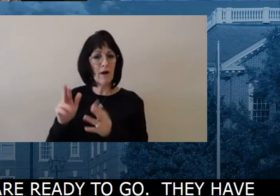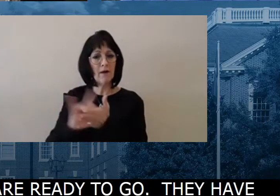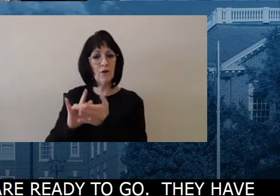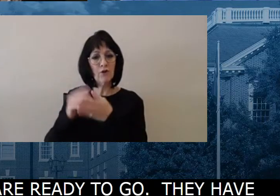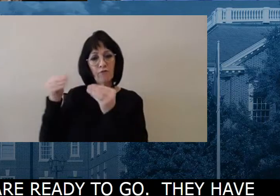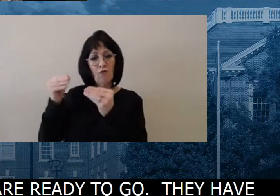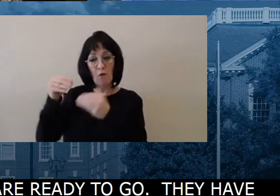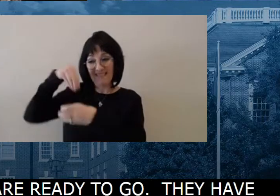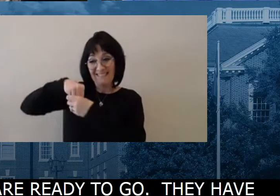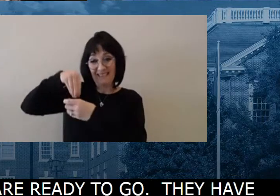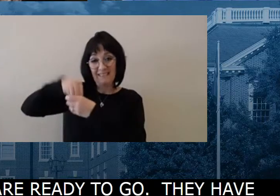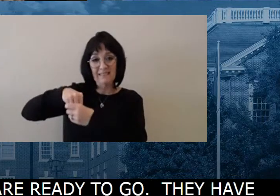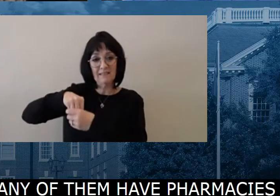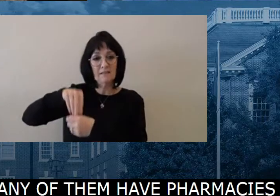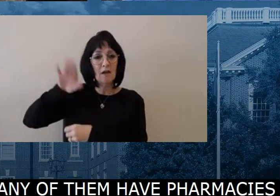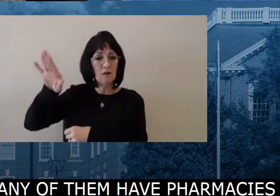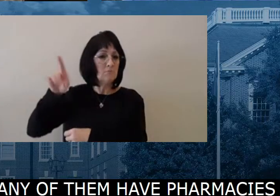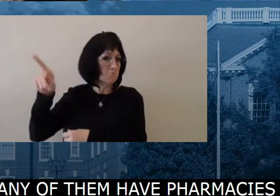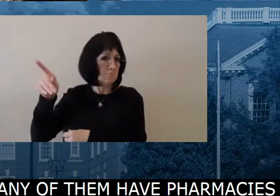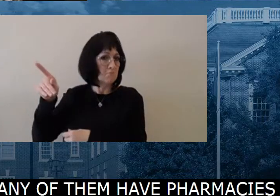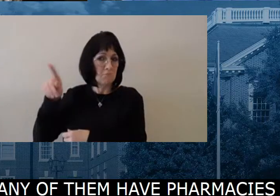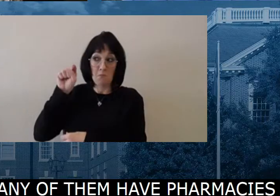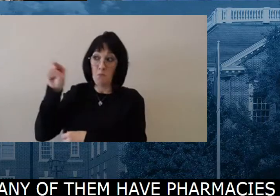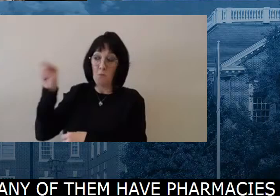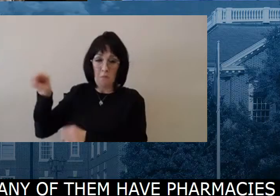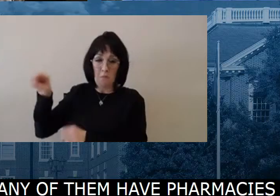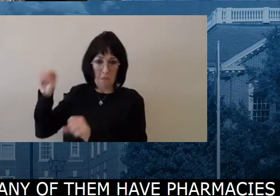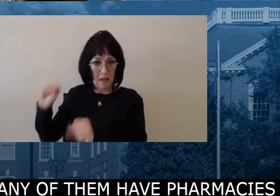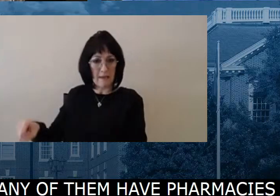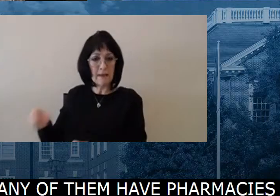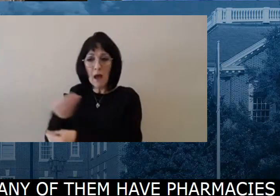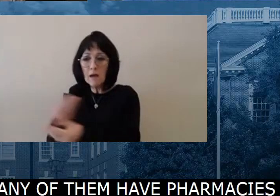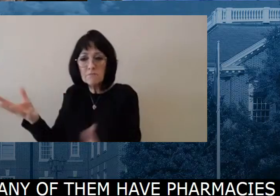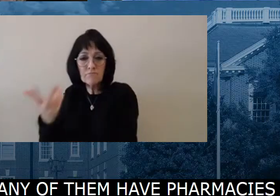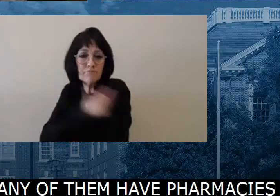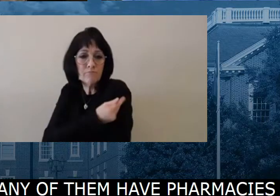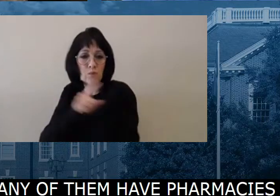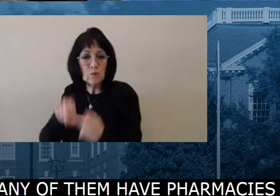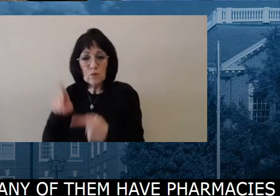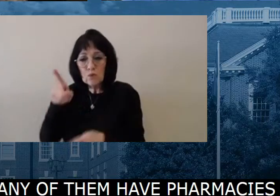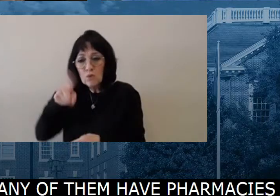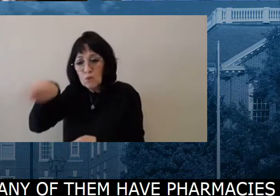their entities. And so for